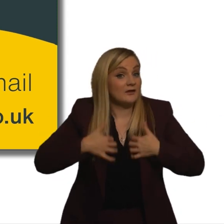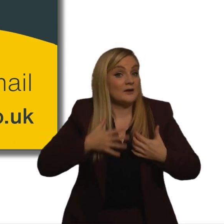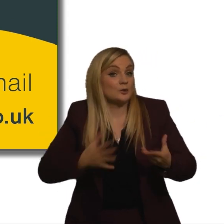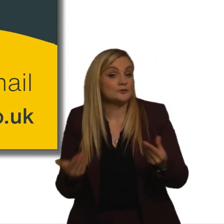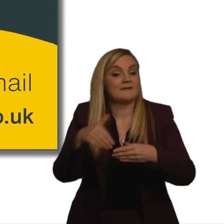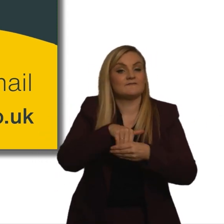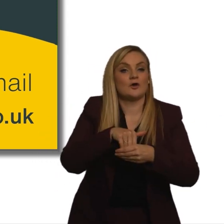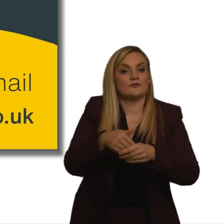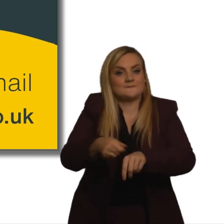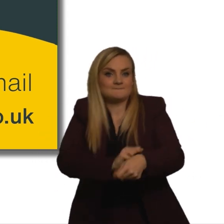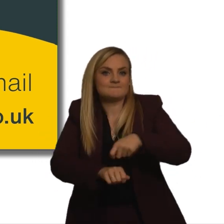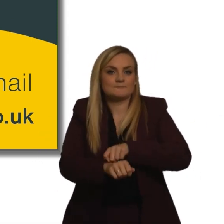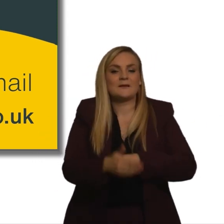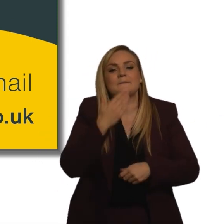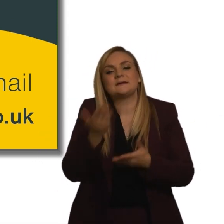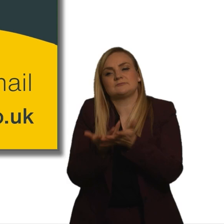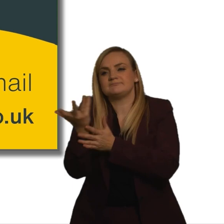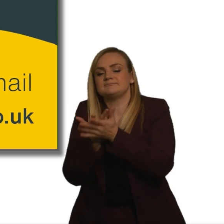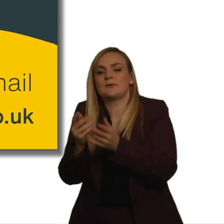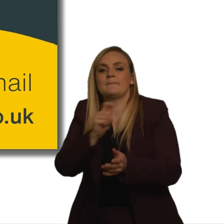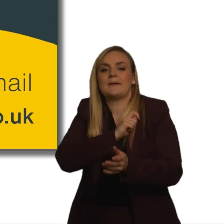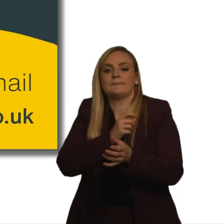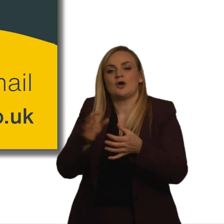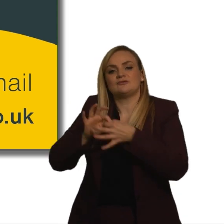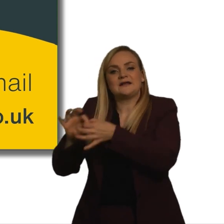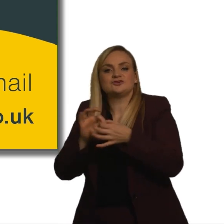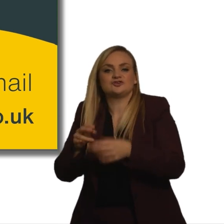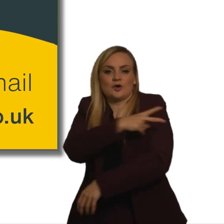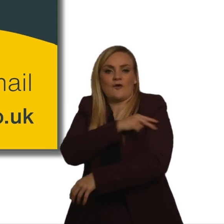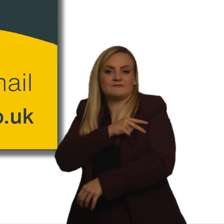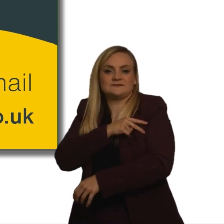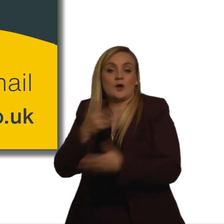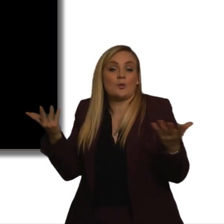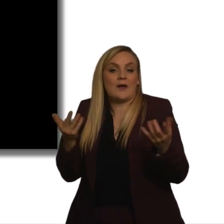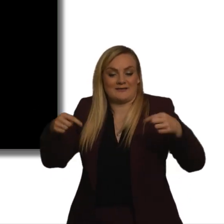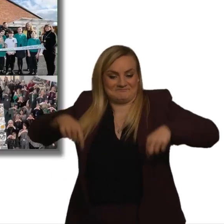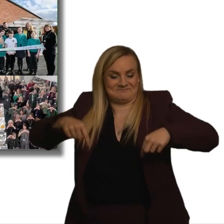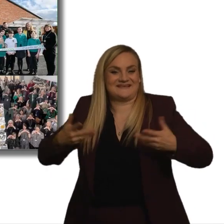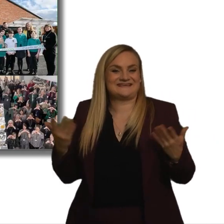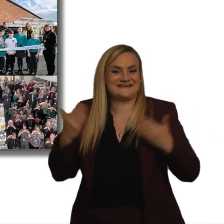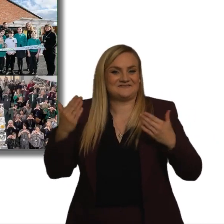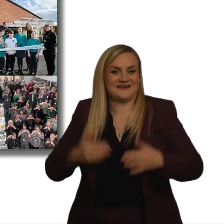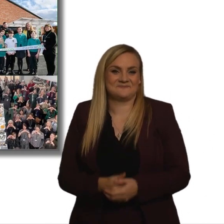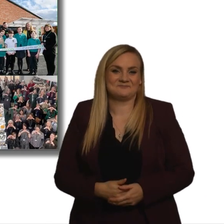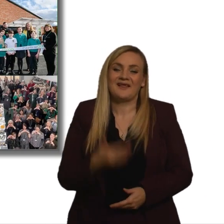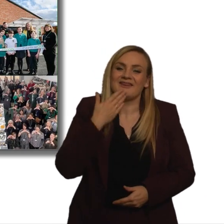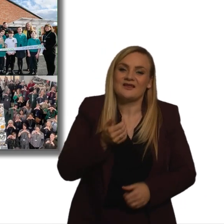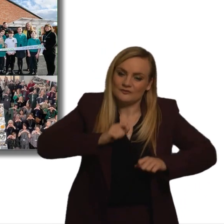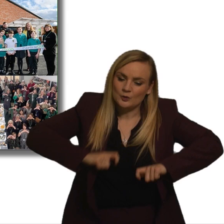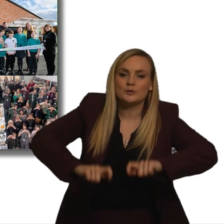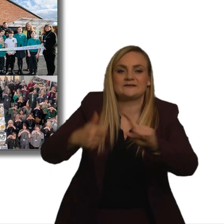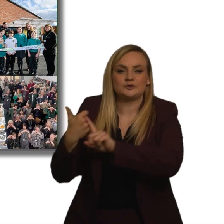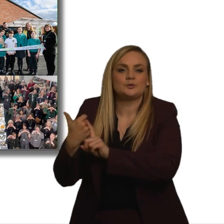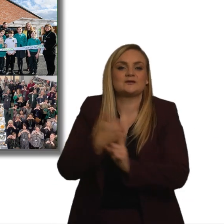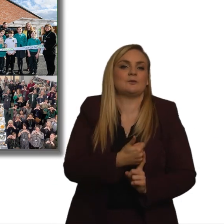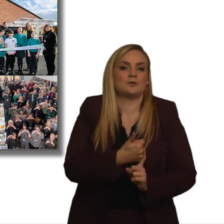involved, make sure you speak to your Member Relations Officer at the meeting this evening. Thank you for your